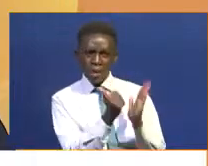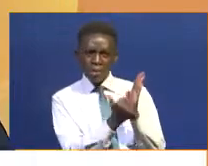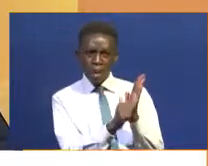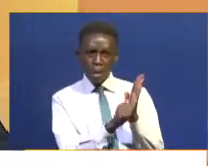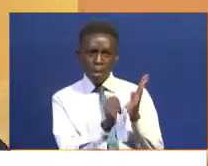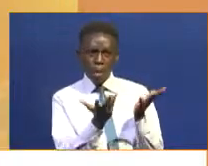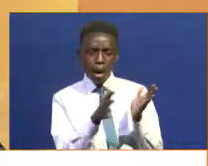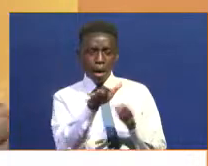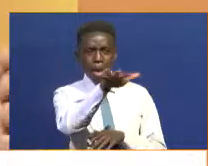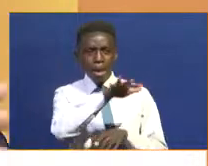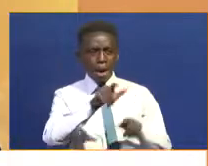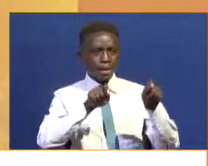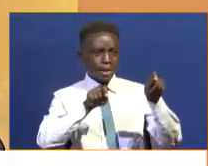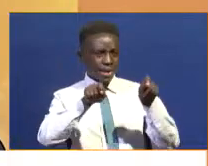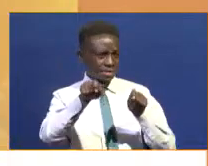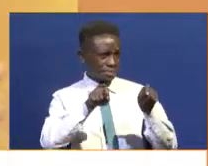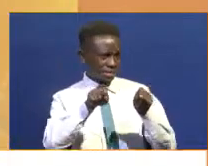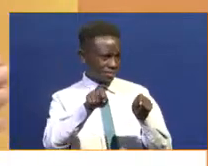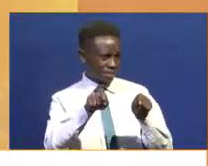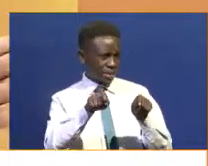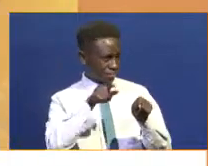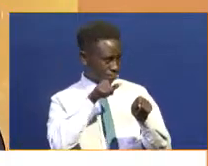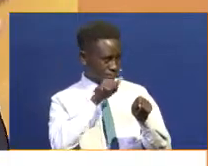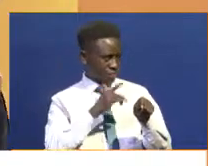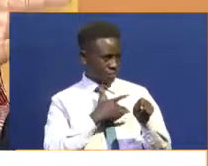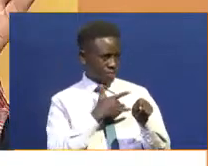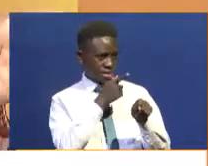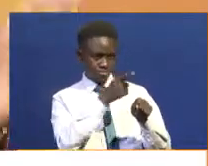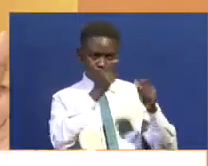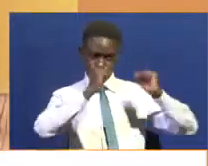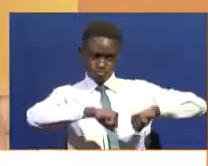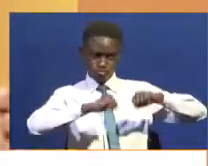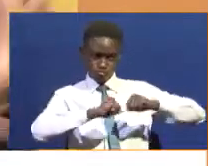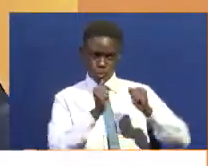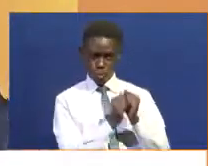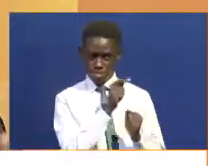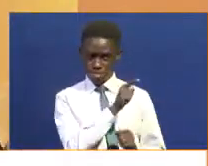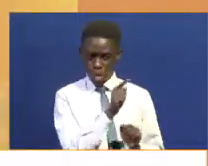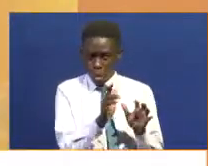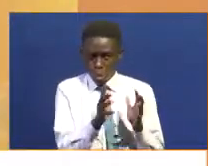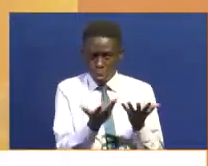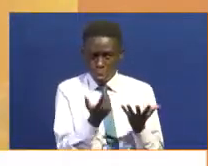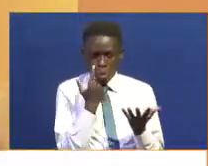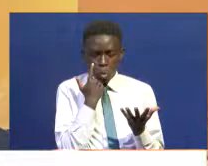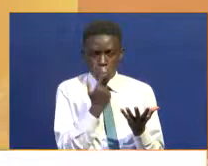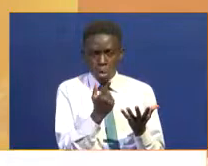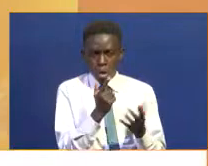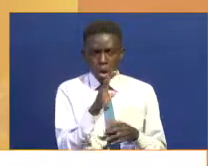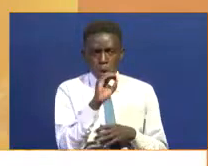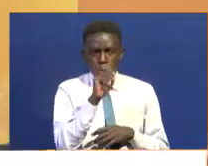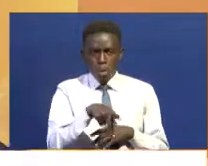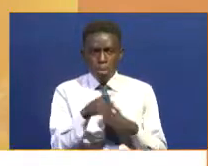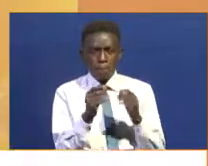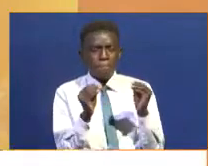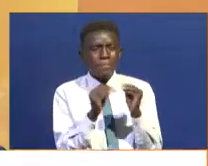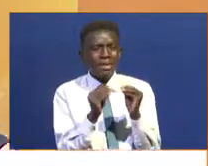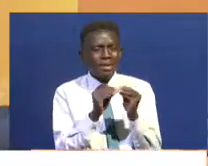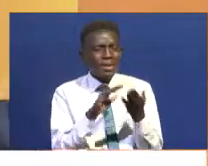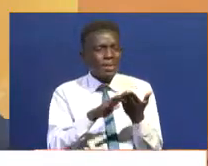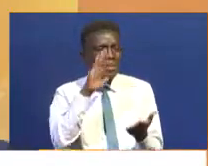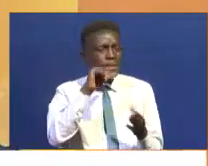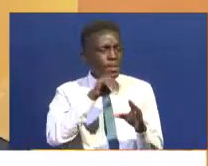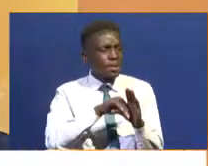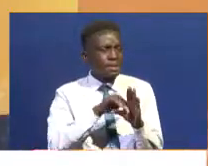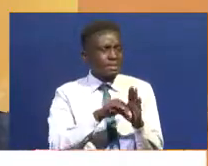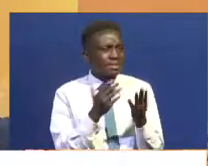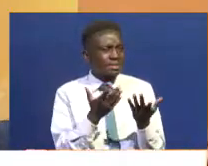him, or do you see a strategic decision to have COP meetings in oil-producing countries? Because, I mean, would you then argue the same